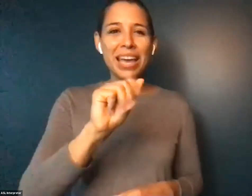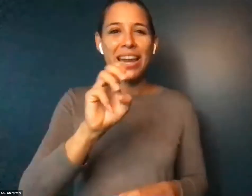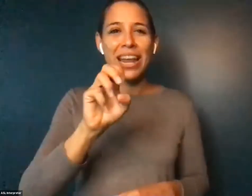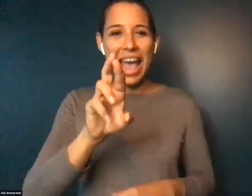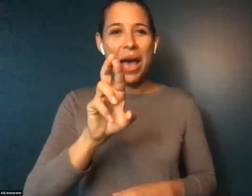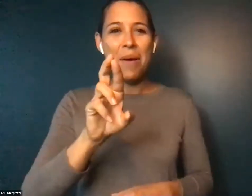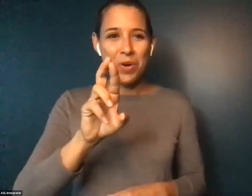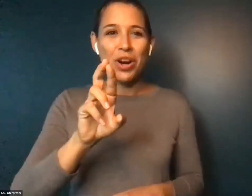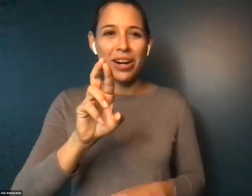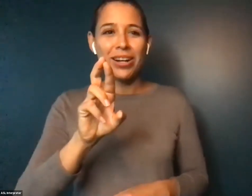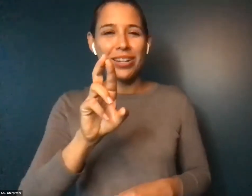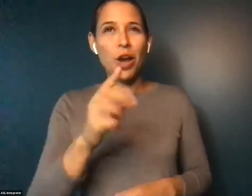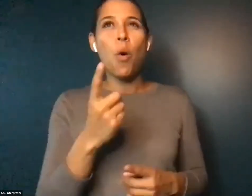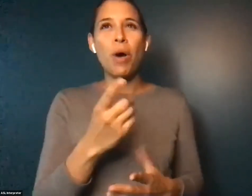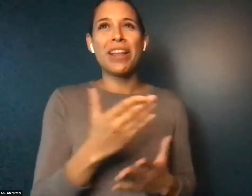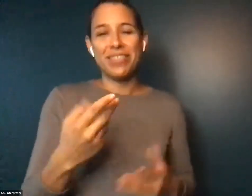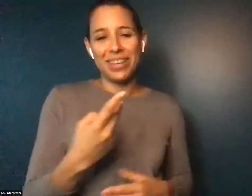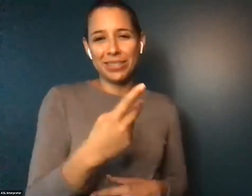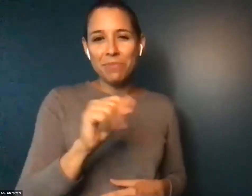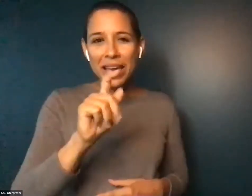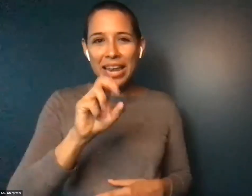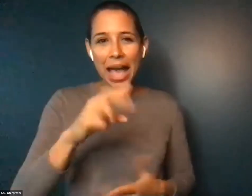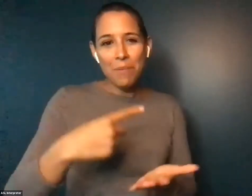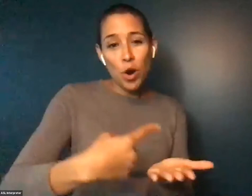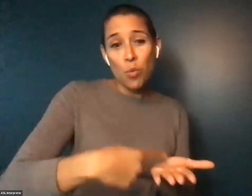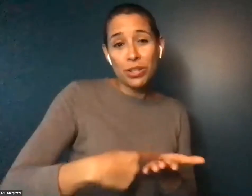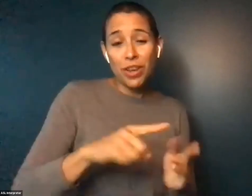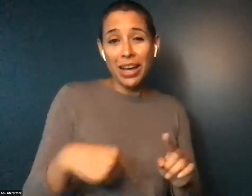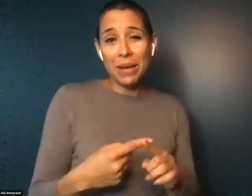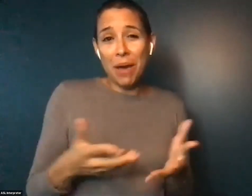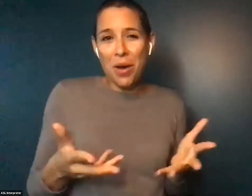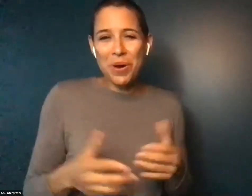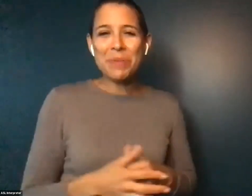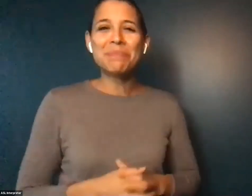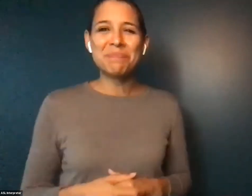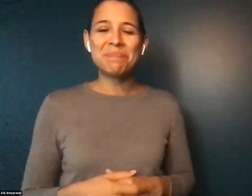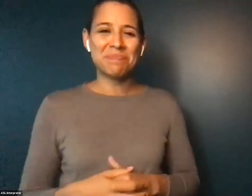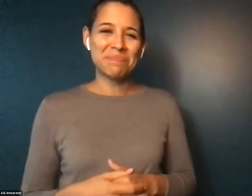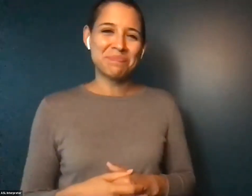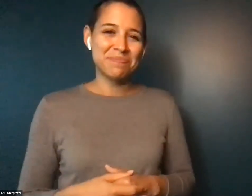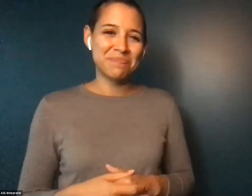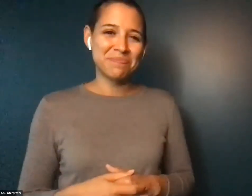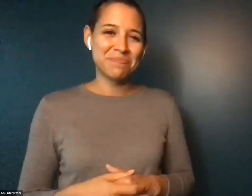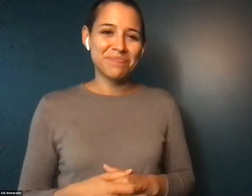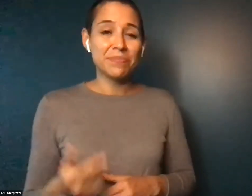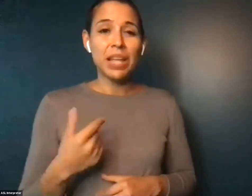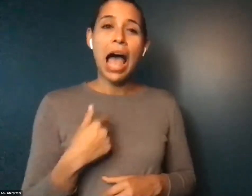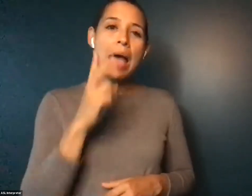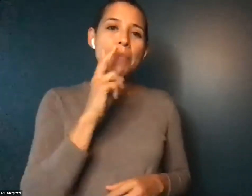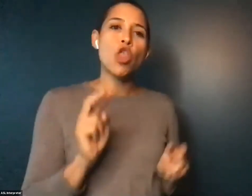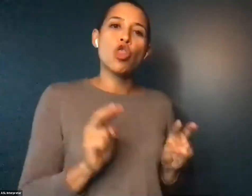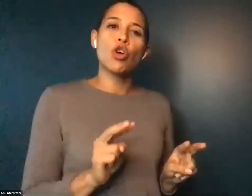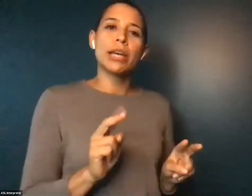yeah, one of the things Amber and I were talking about was, um, like I was, I've been looking at and listening to